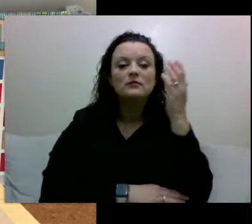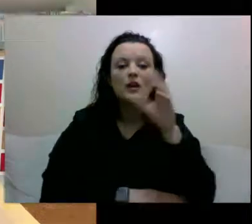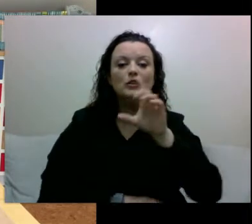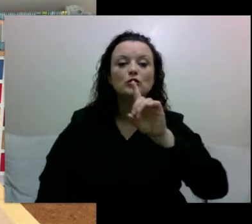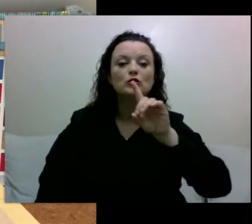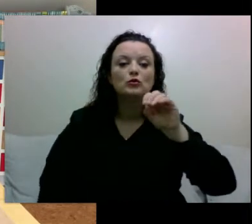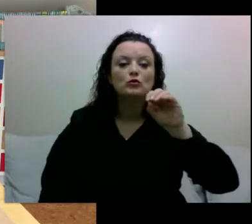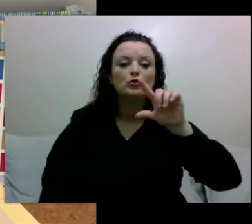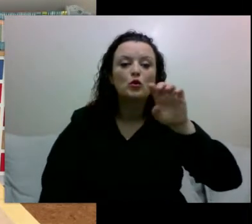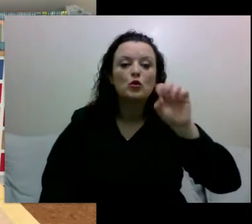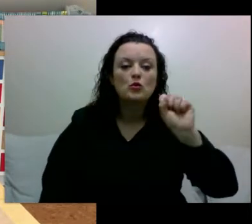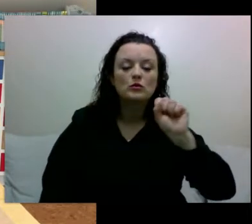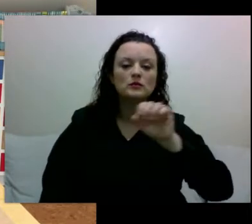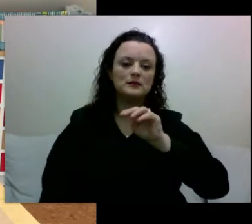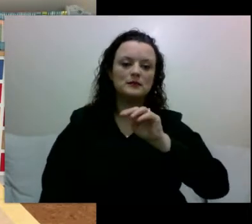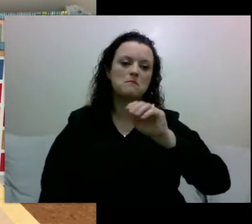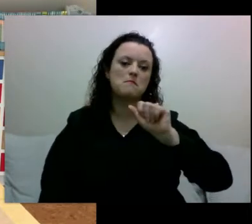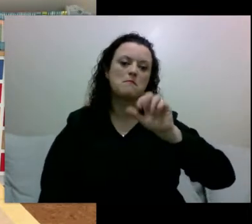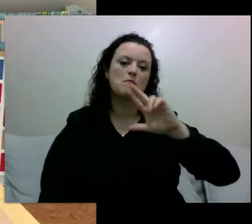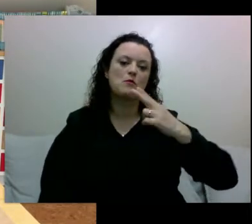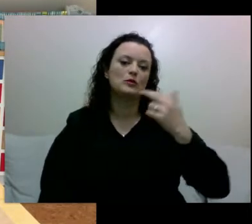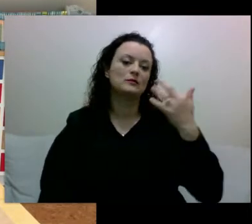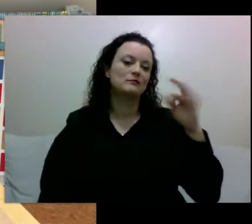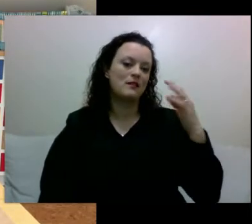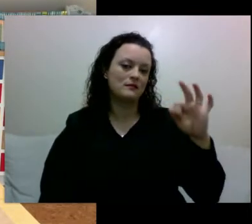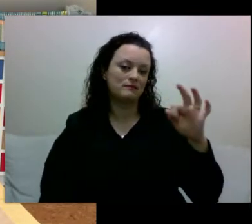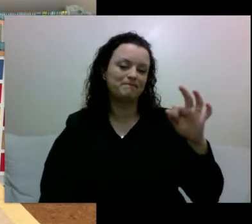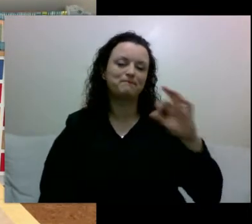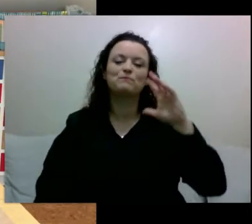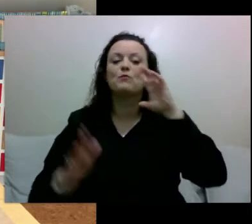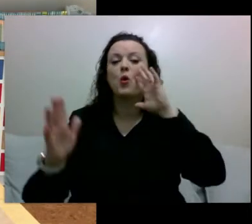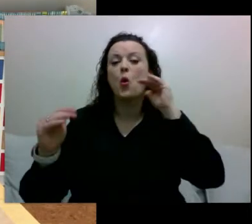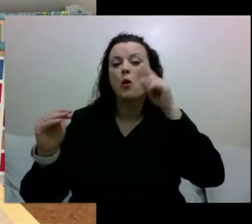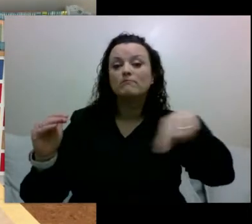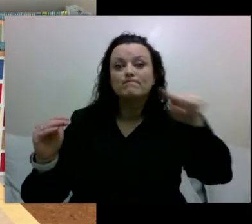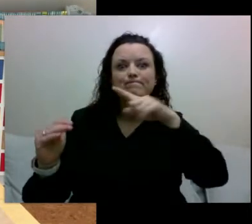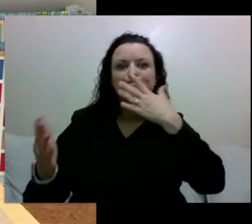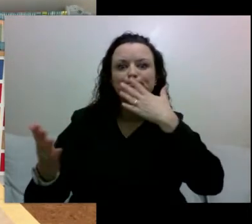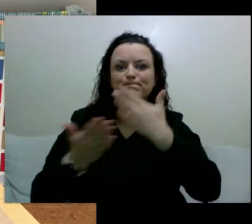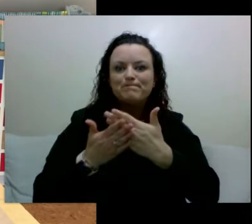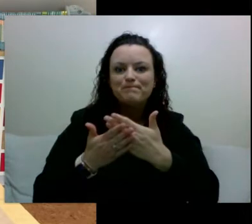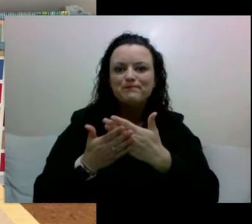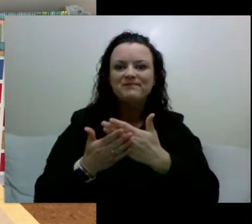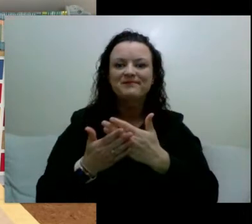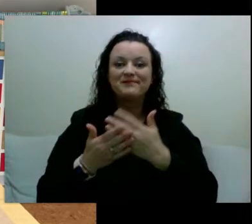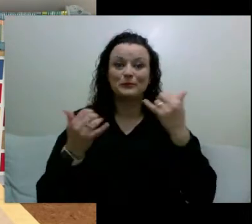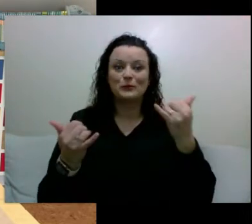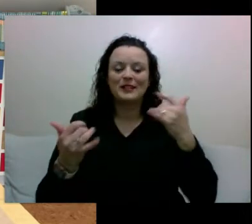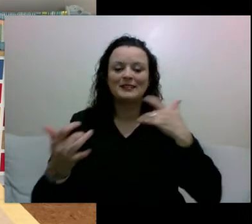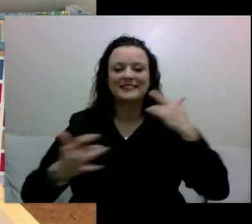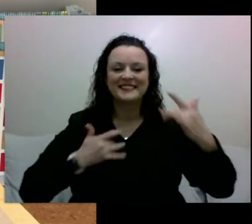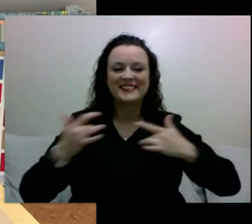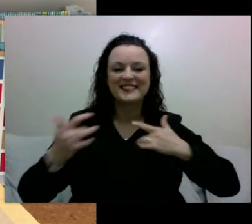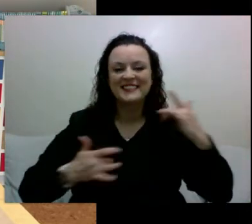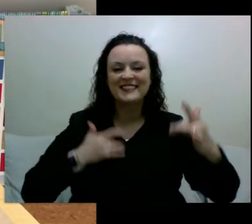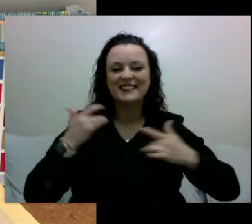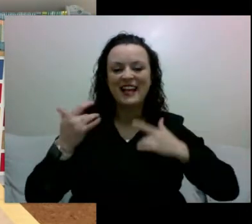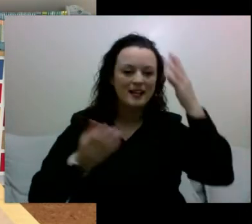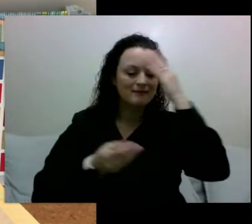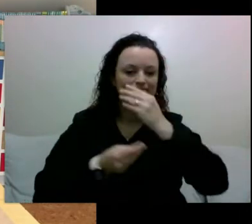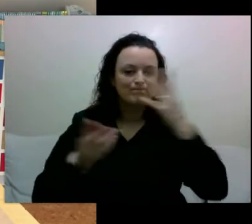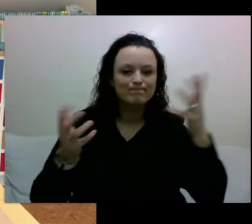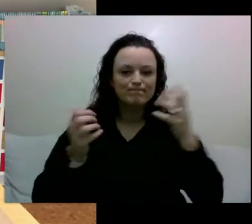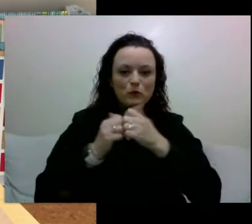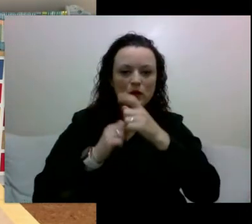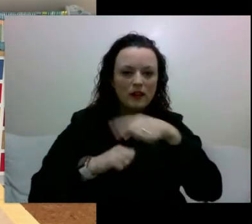March 19th. I hope everybody is doing well. I have some exciting stuff to share with you